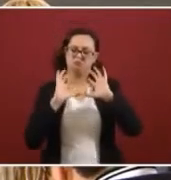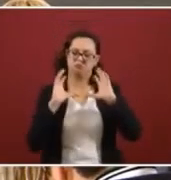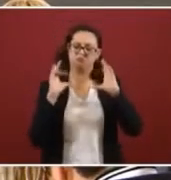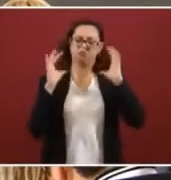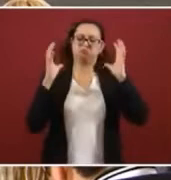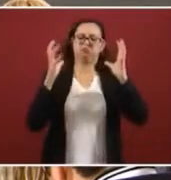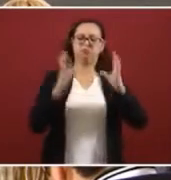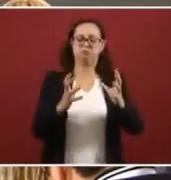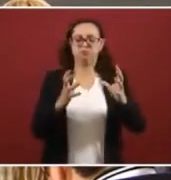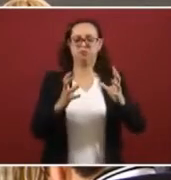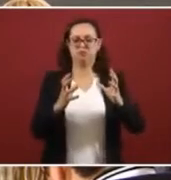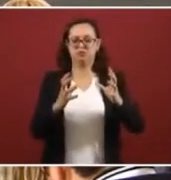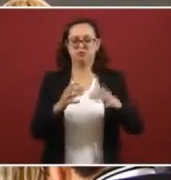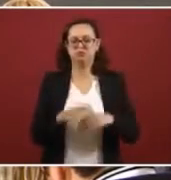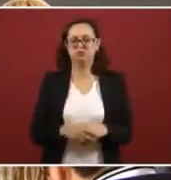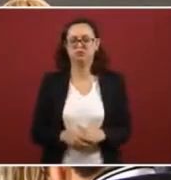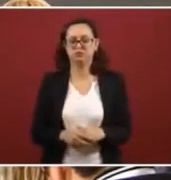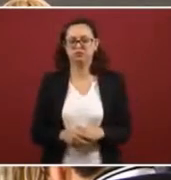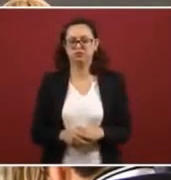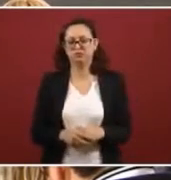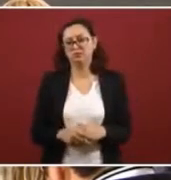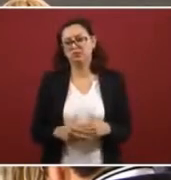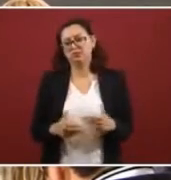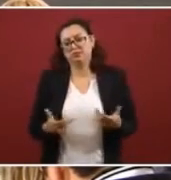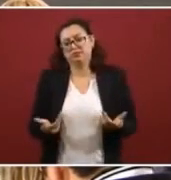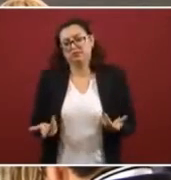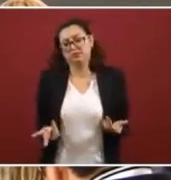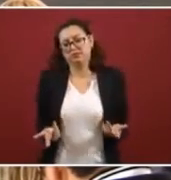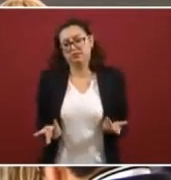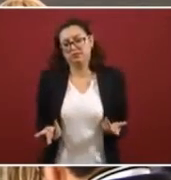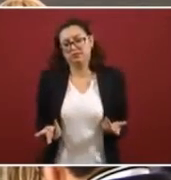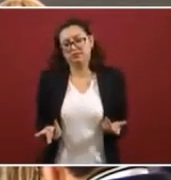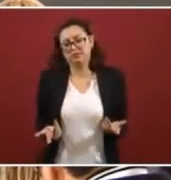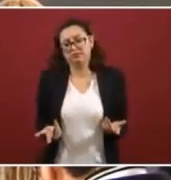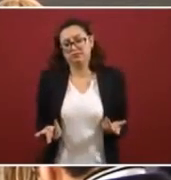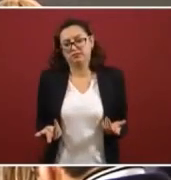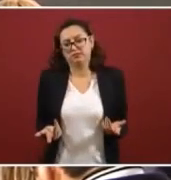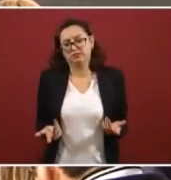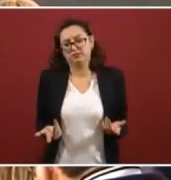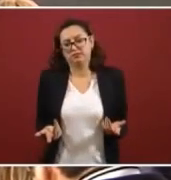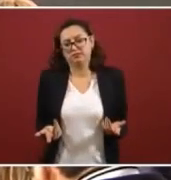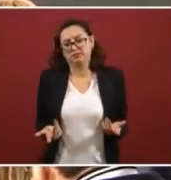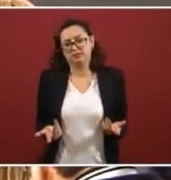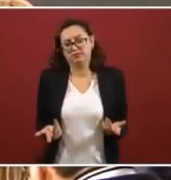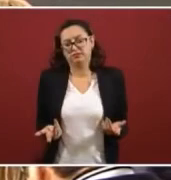For the idea of globalization. So if we were going to do that,